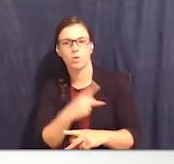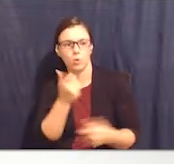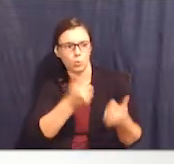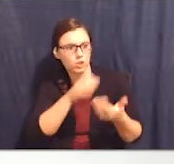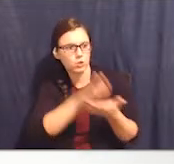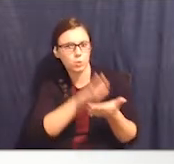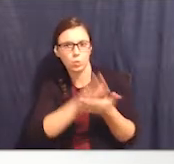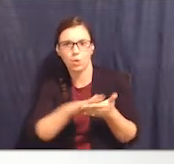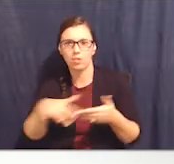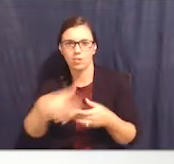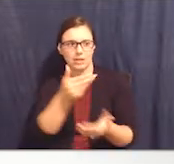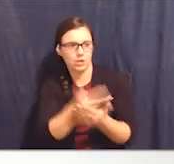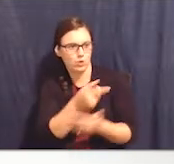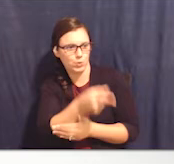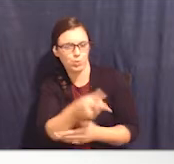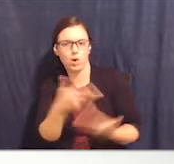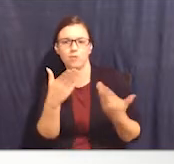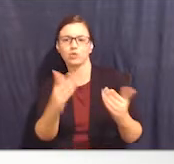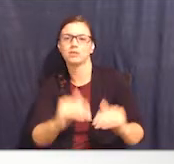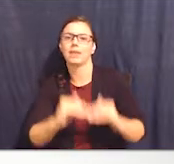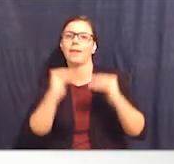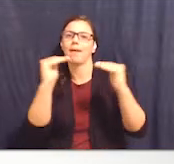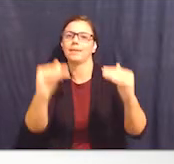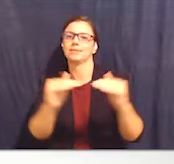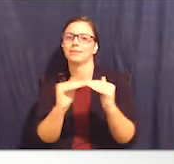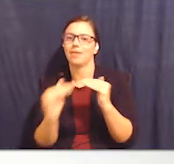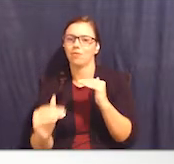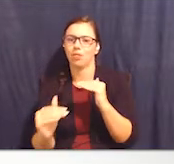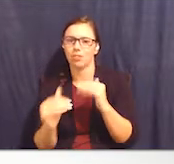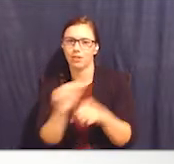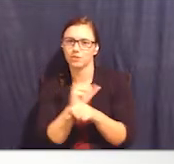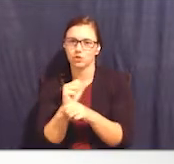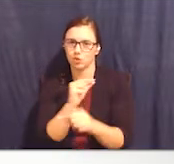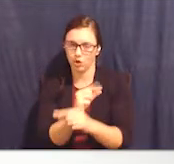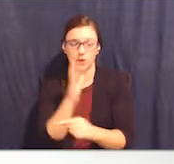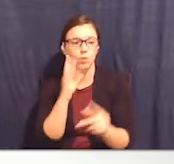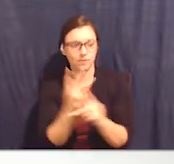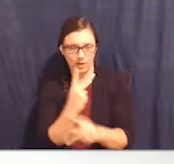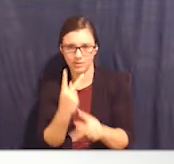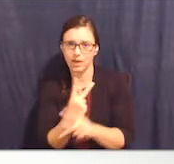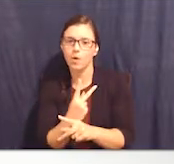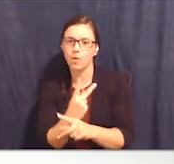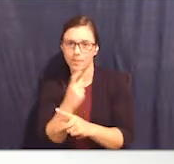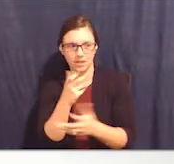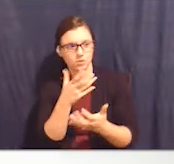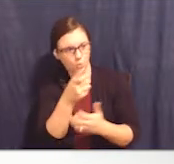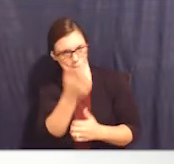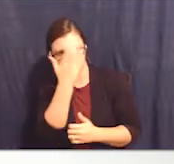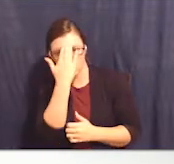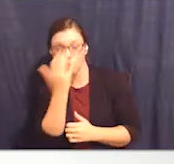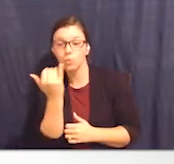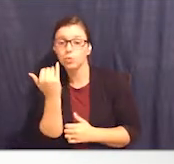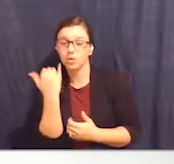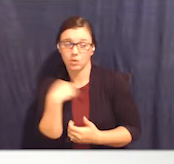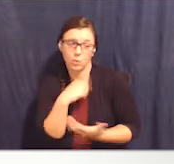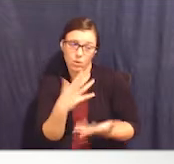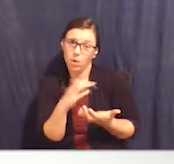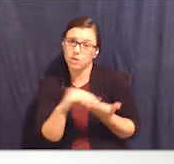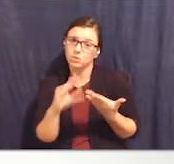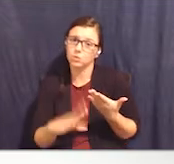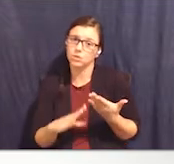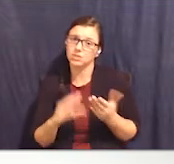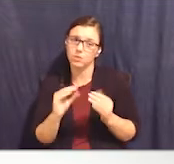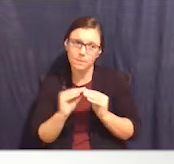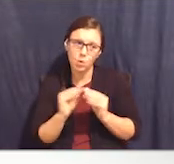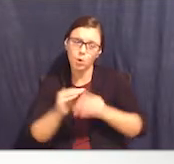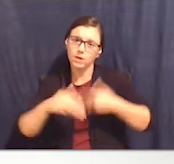while, but I completed it. And I'm like, it's all about starting the conversation. That's what I would tell you first. It's about starting the conversation